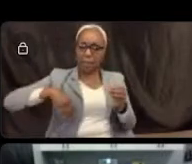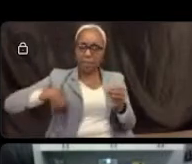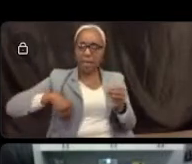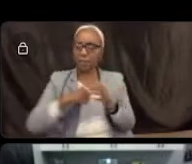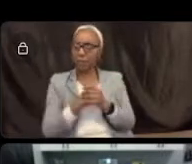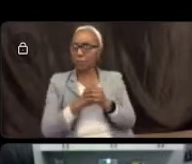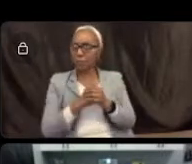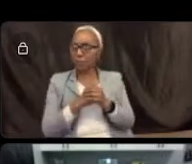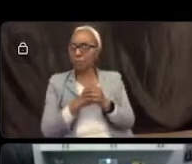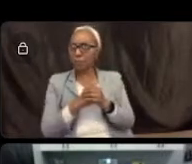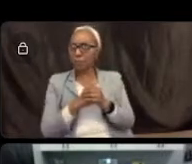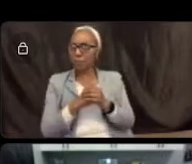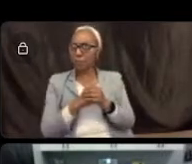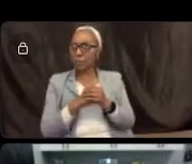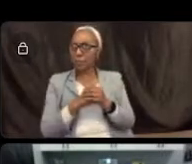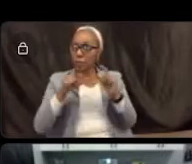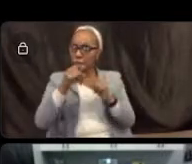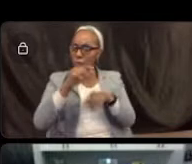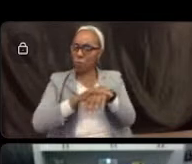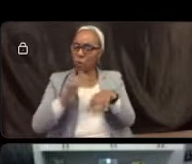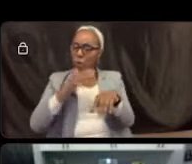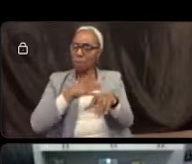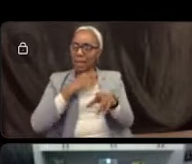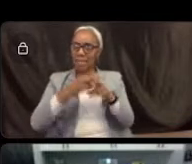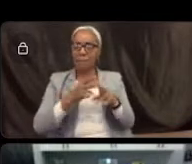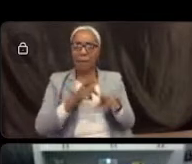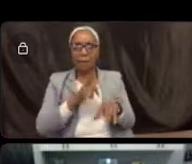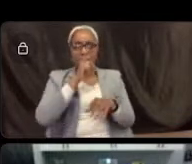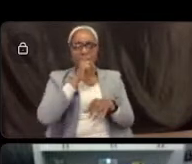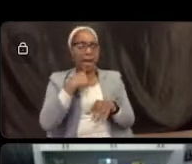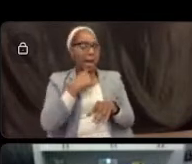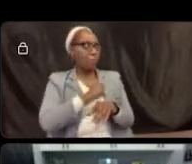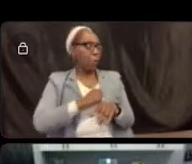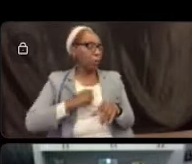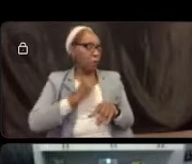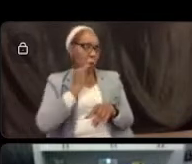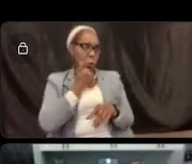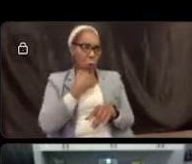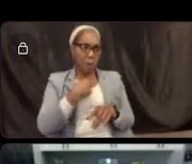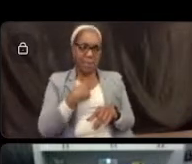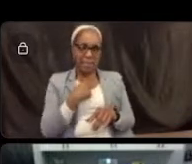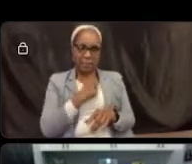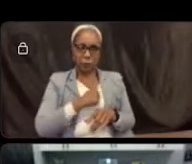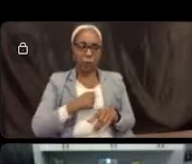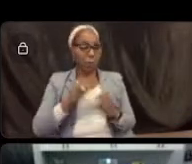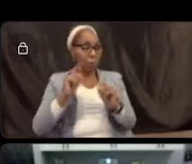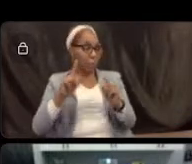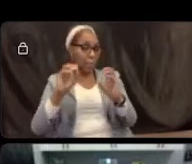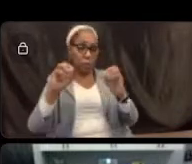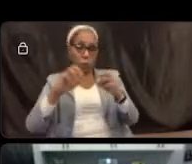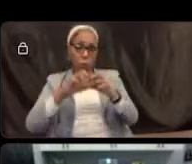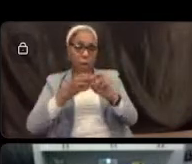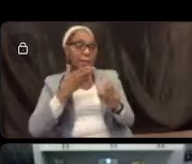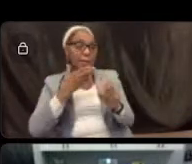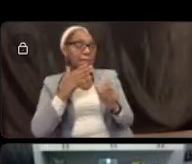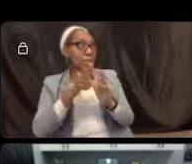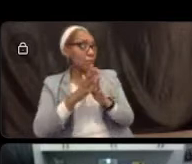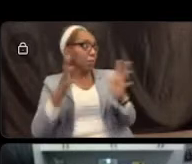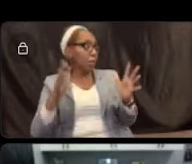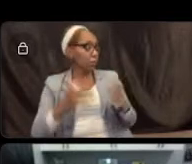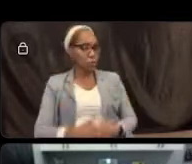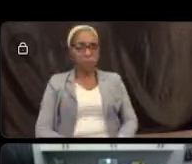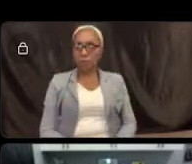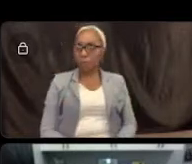That'll be You next. called my name. Okay, then I did an error. I apologize. Okay, no problem. Thank you very much. See